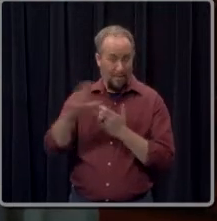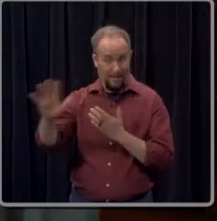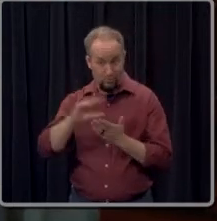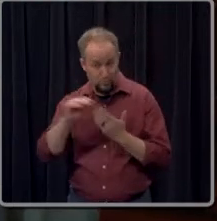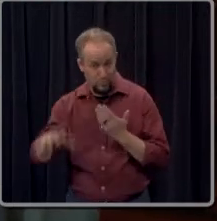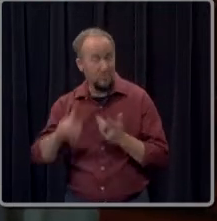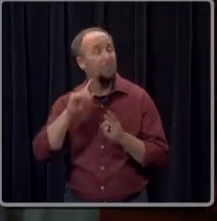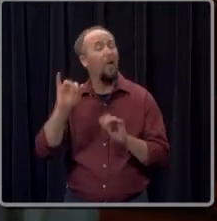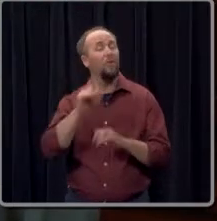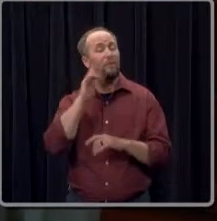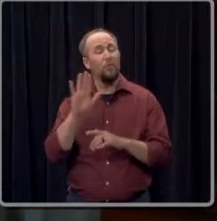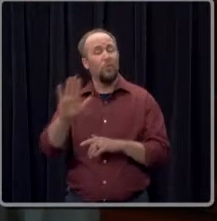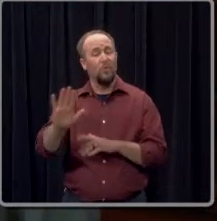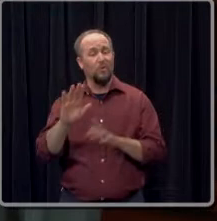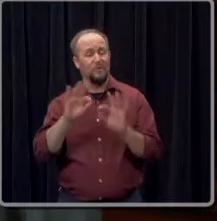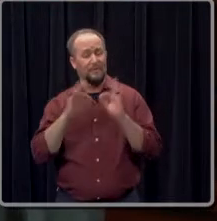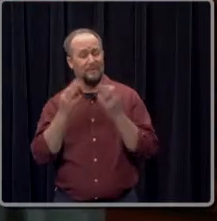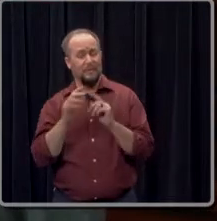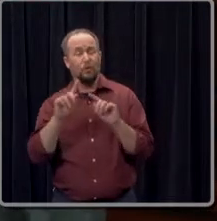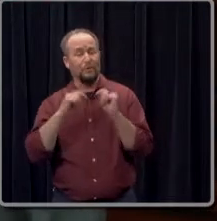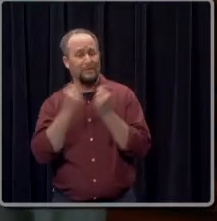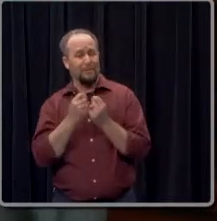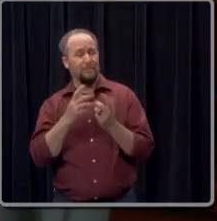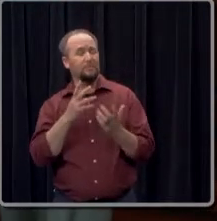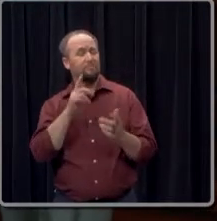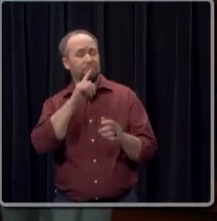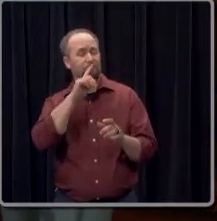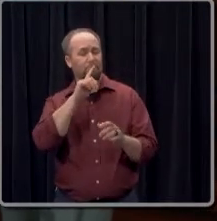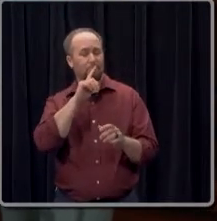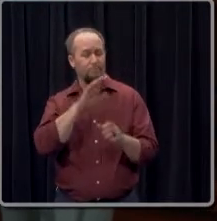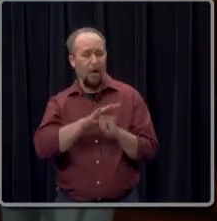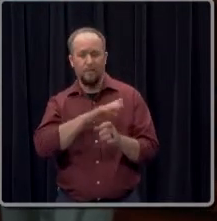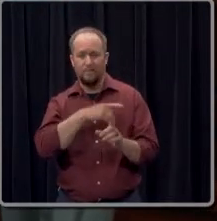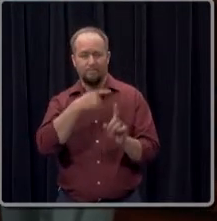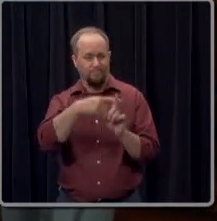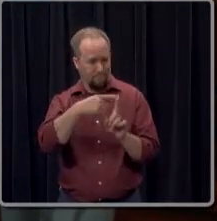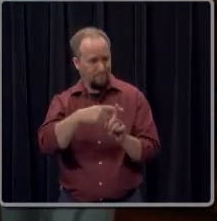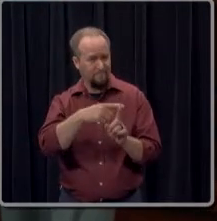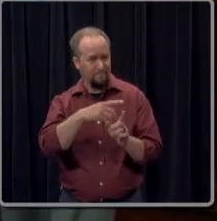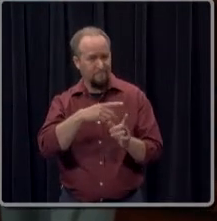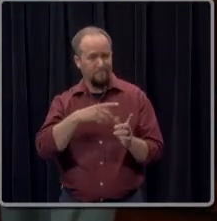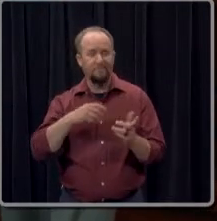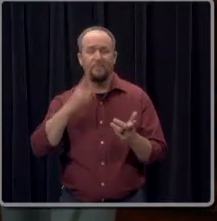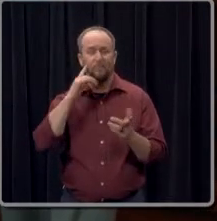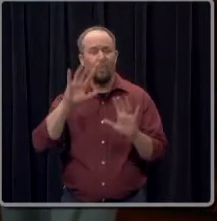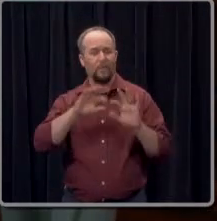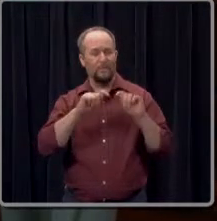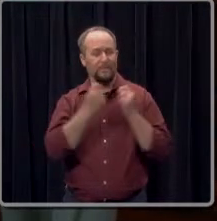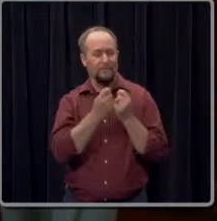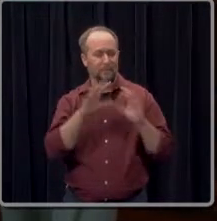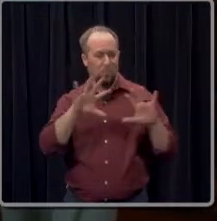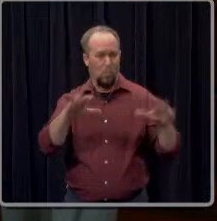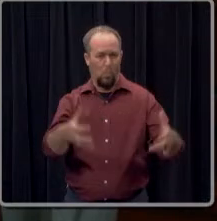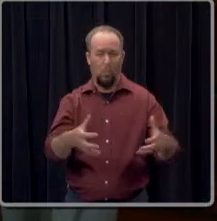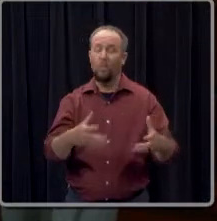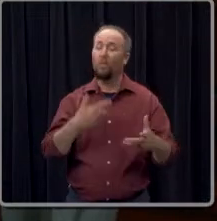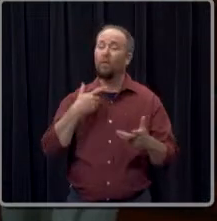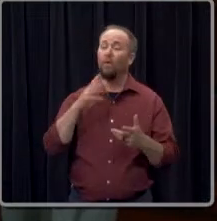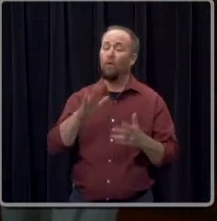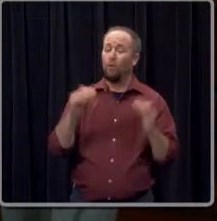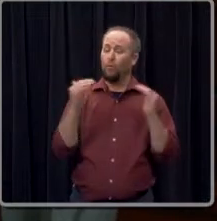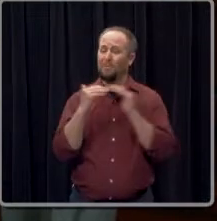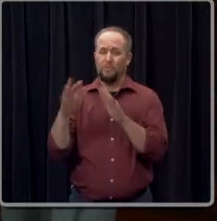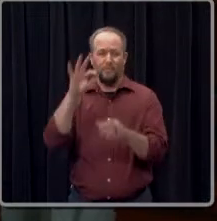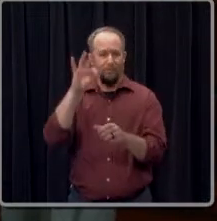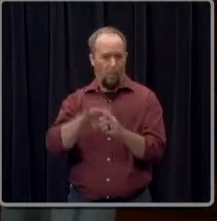for her and her team's positive impact on the competition as a whole. Stacy received this honor from a vote of her